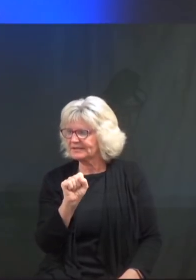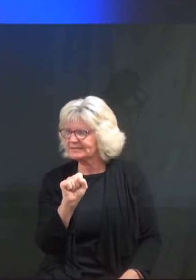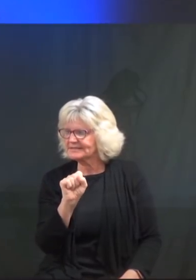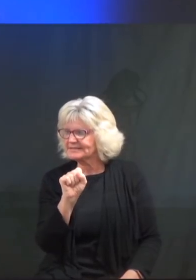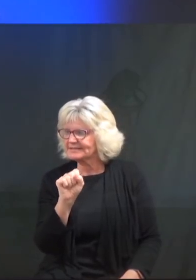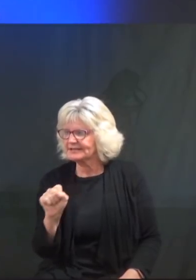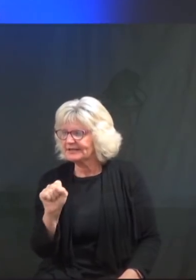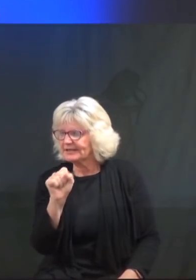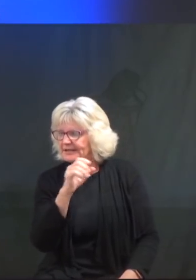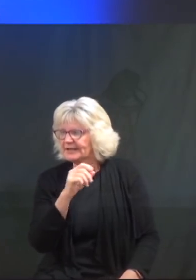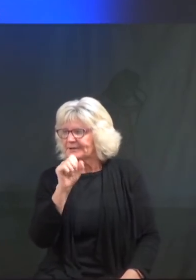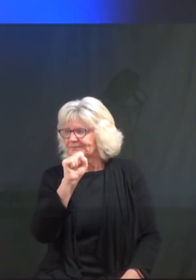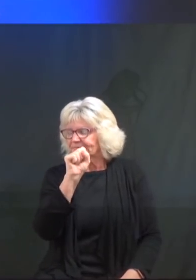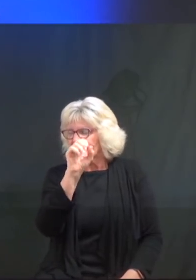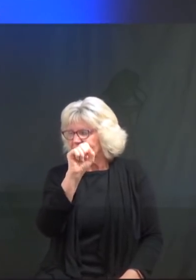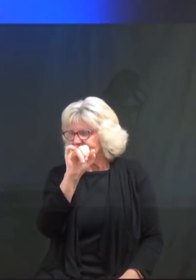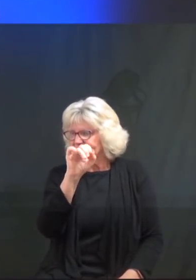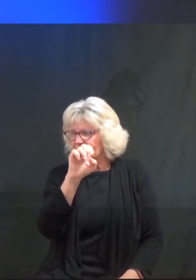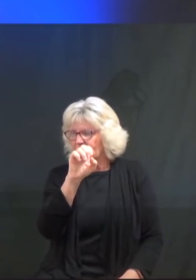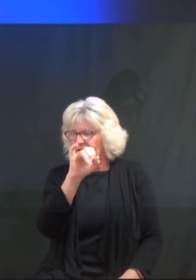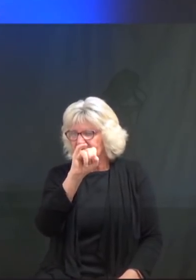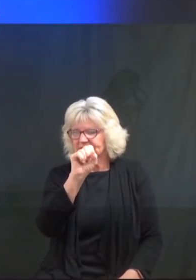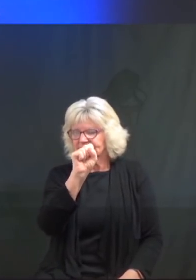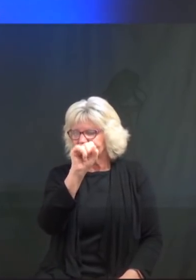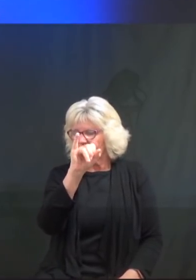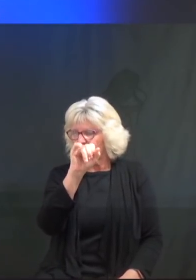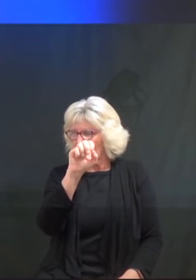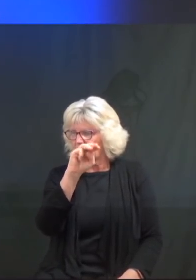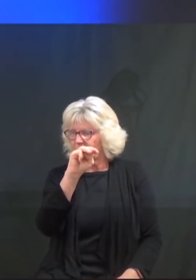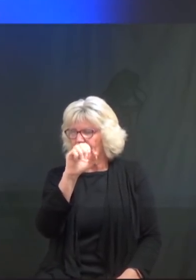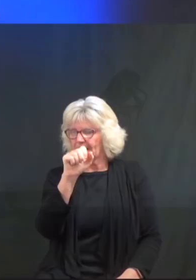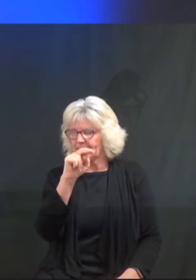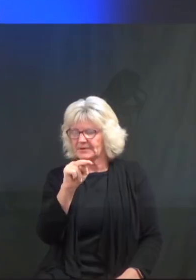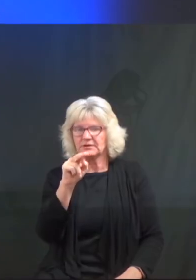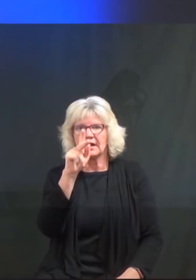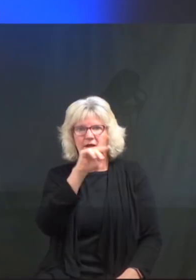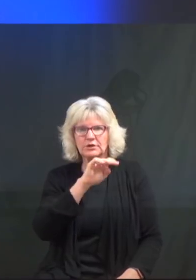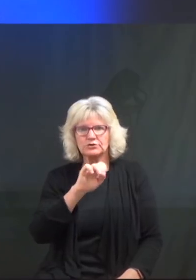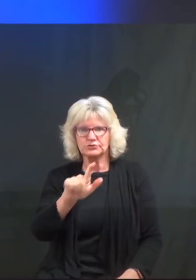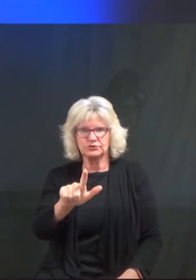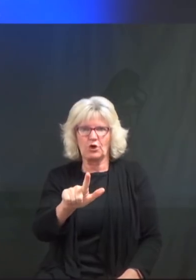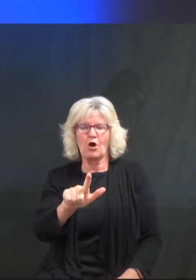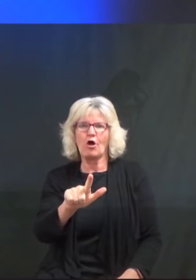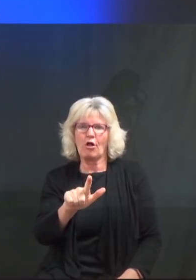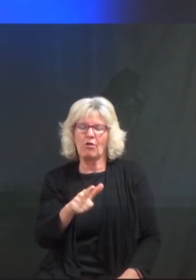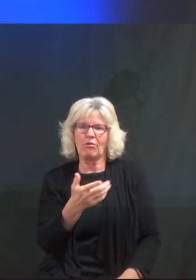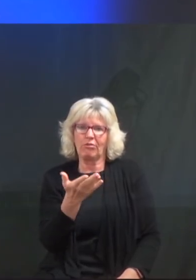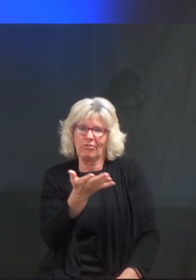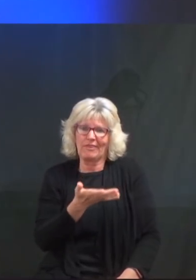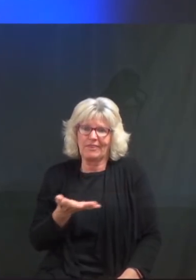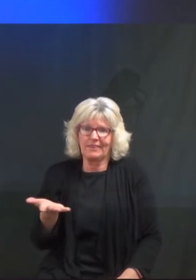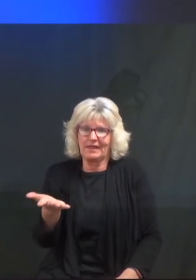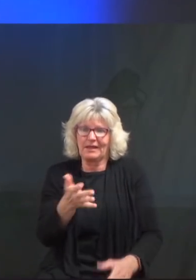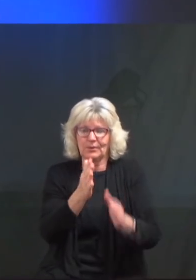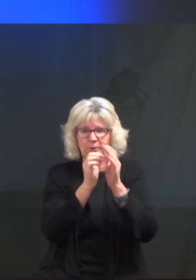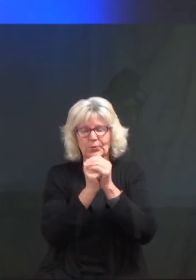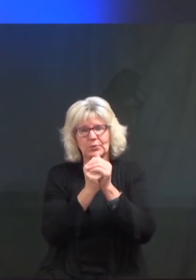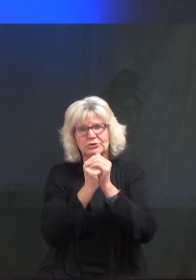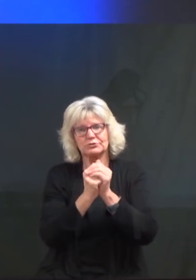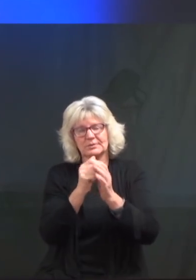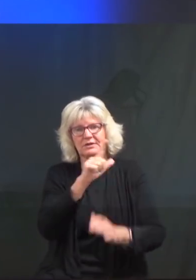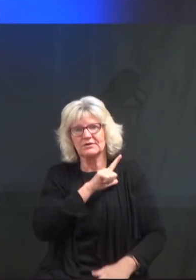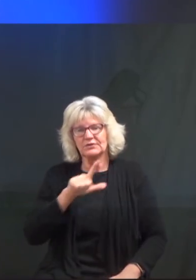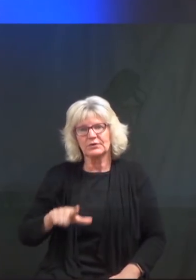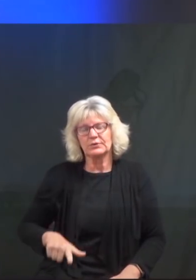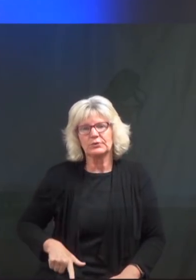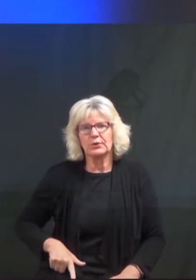Cyrene, Manane, a lifelong friend of Herod the Tetrarch, and Saul. They were worshiping the Lord and